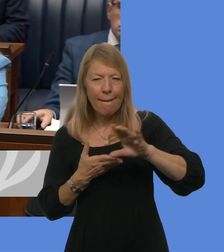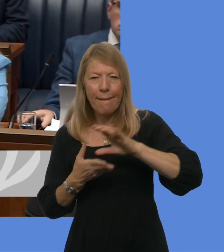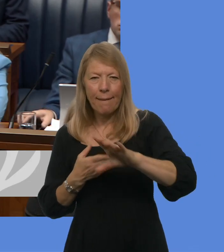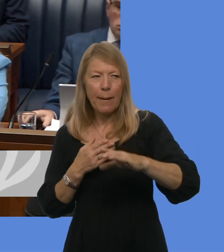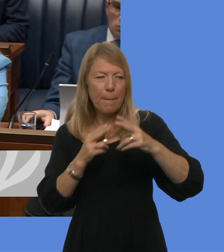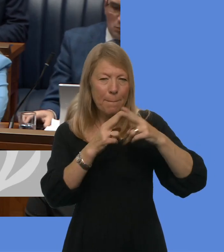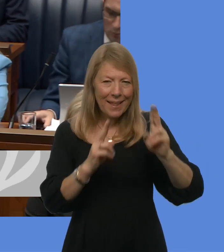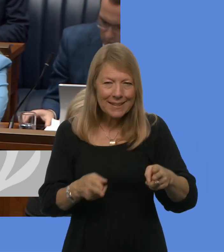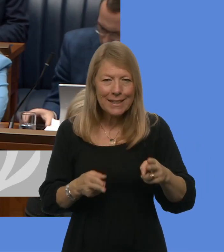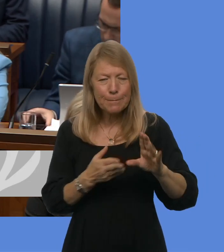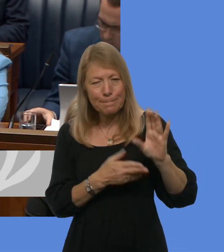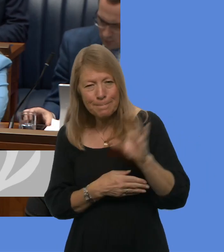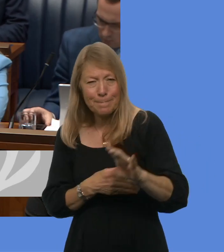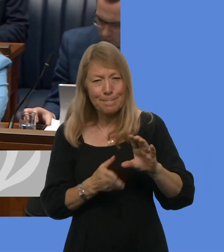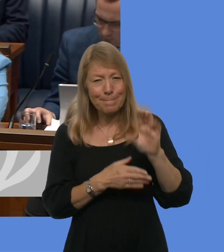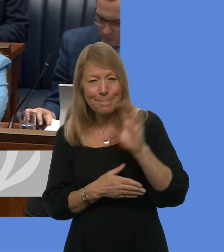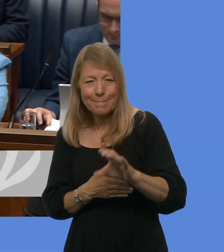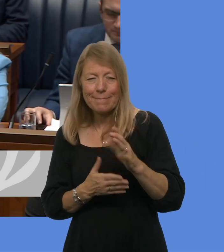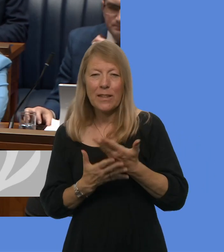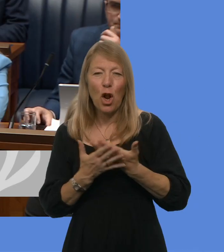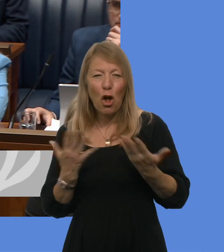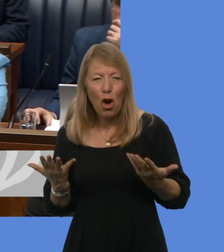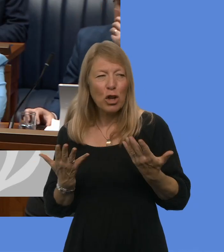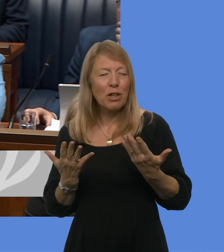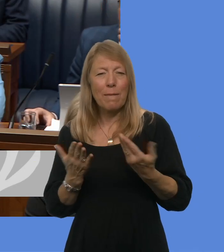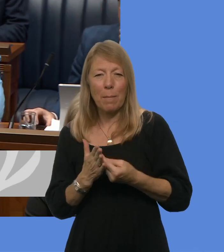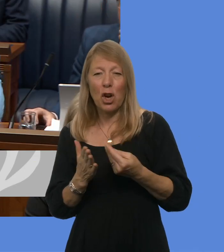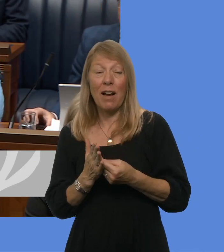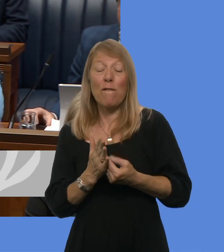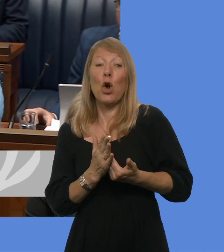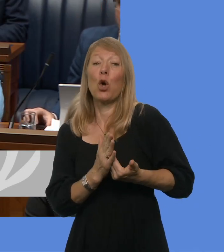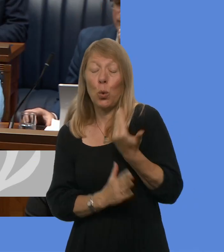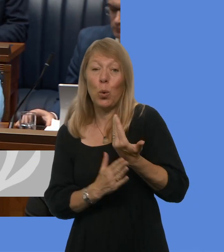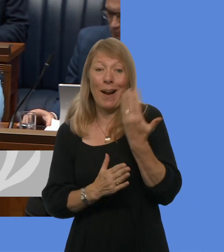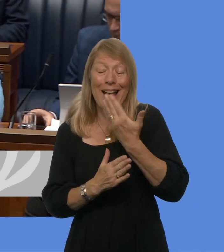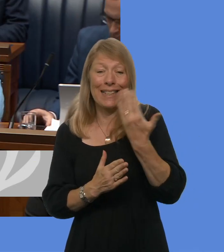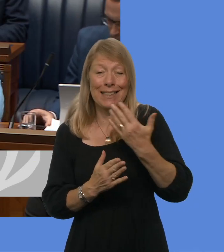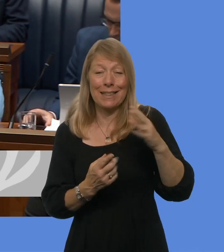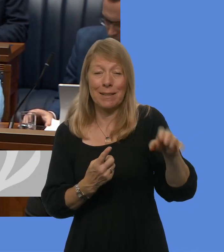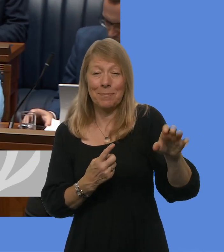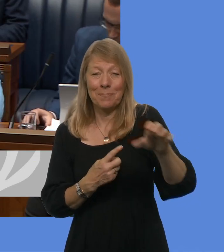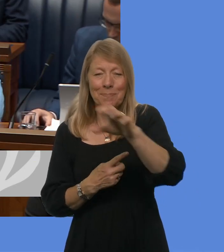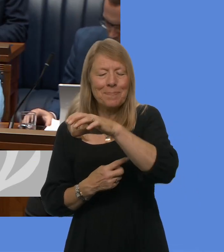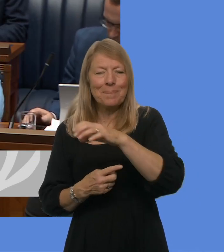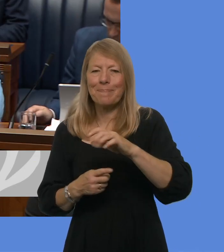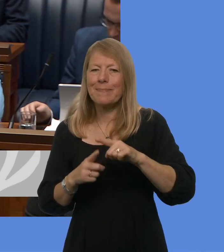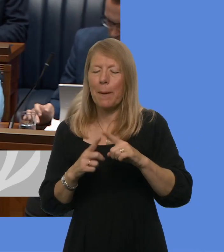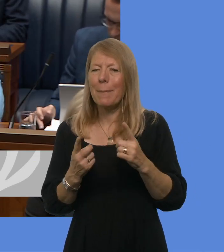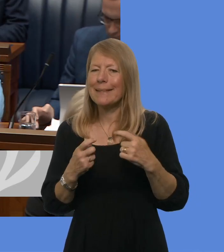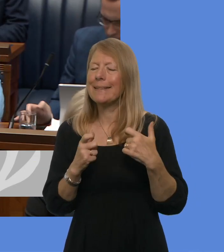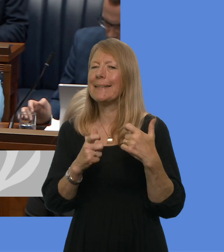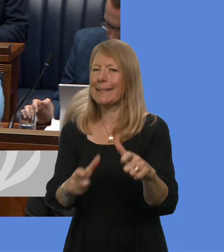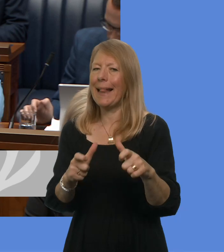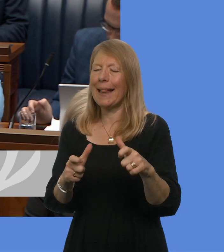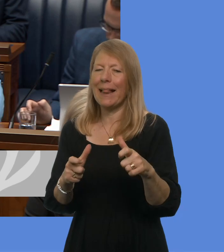stood up significant amount of classes across the school estate, but more work needs to be taken forward in order to